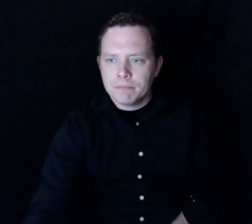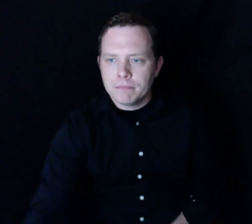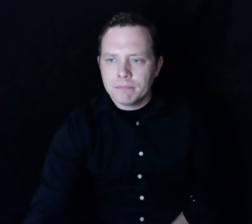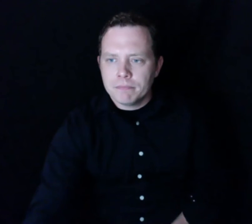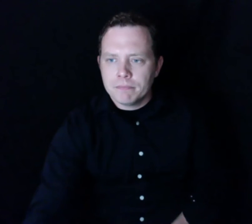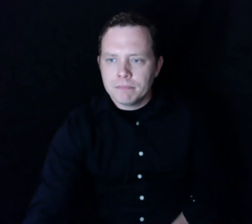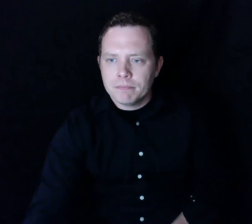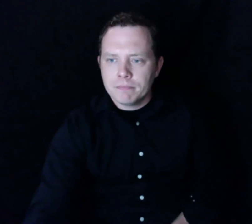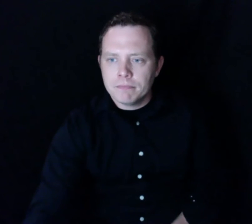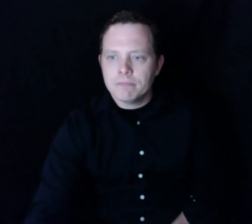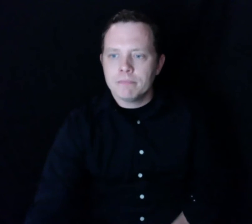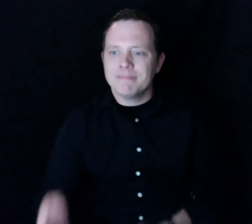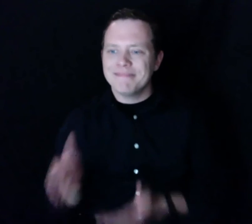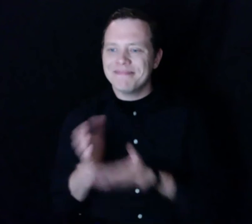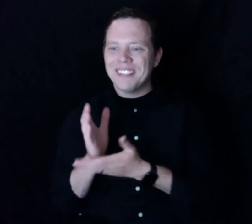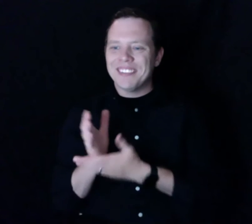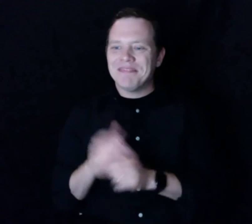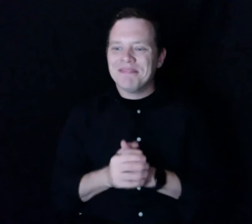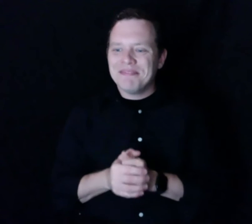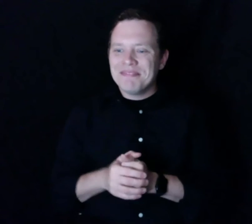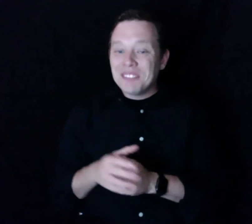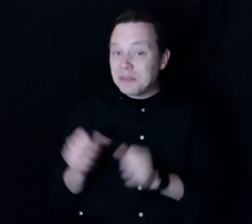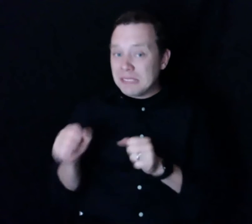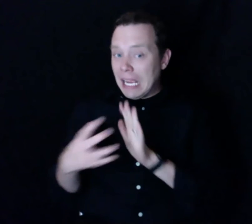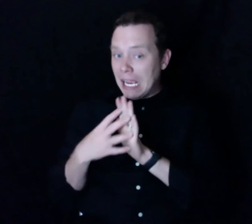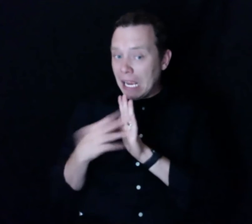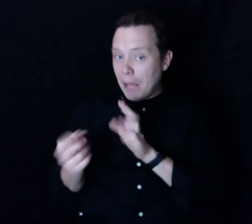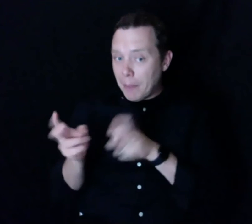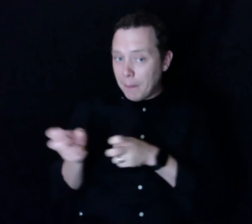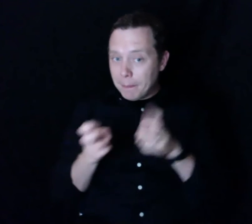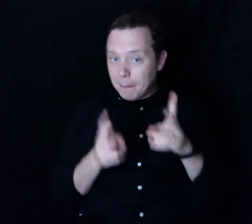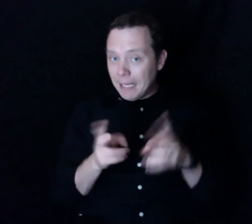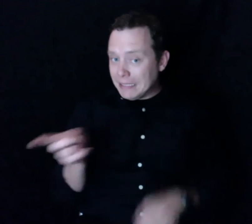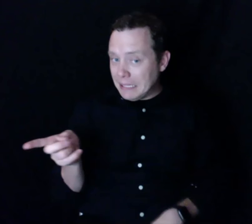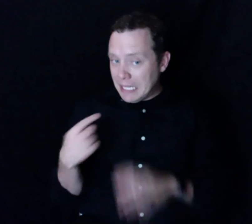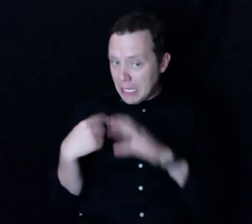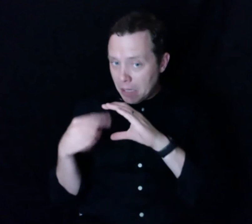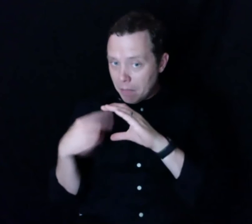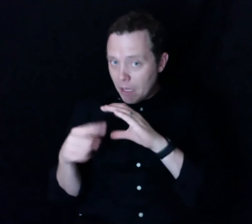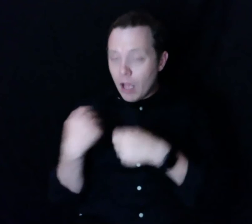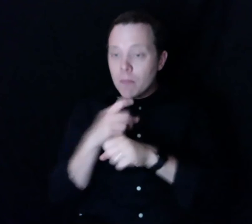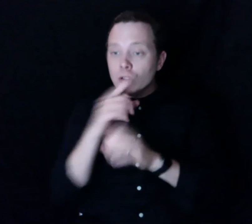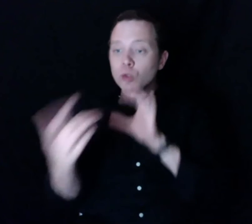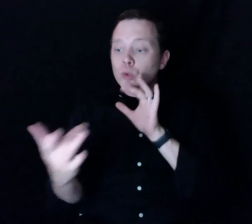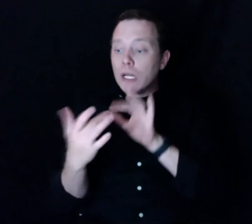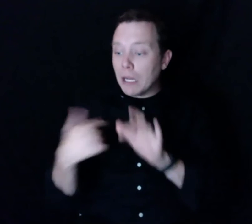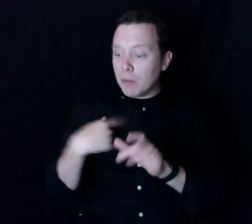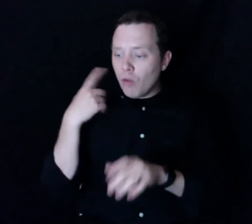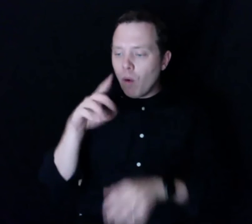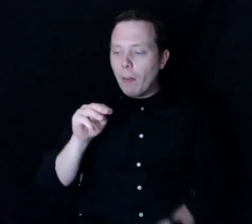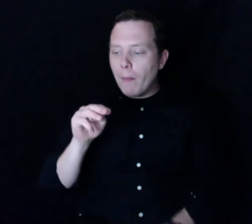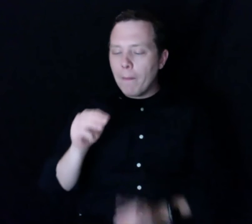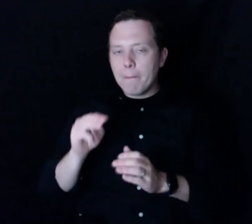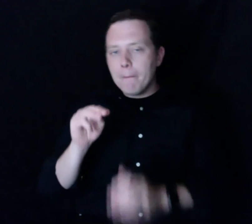All right, and so you can copy and paste that and make sure you contact me to get your medical log. I'm